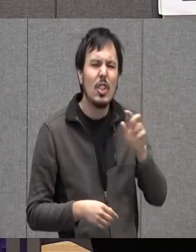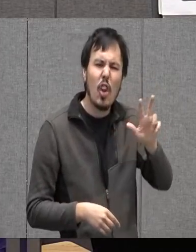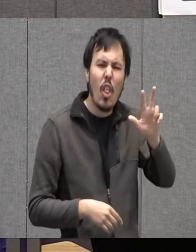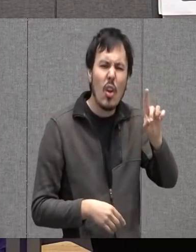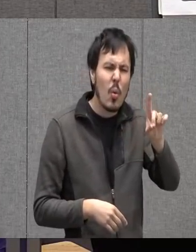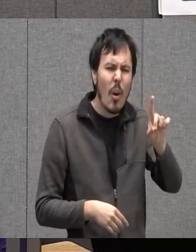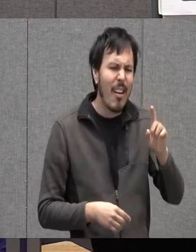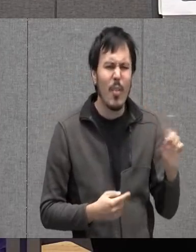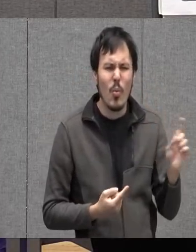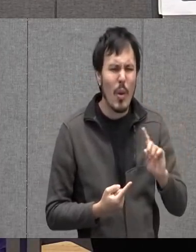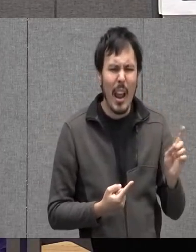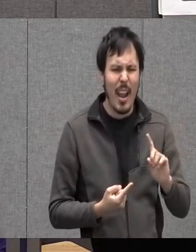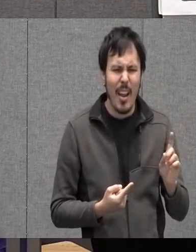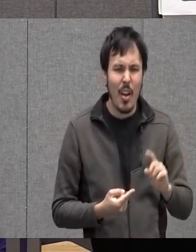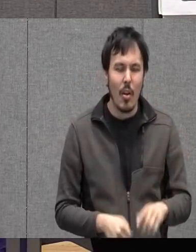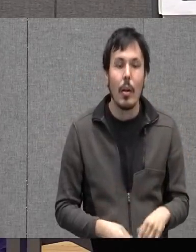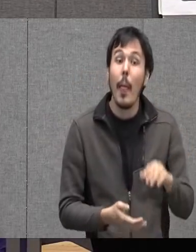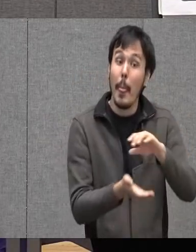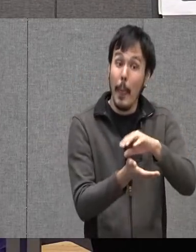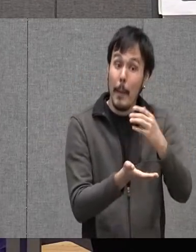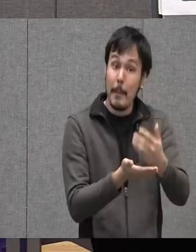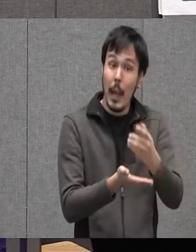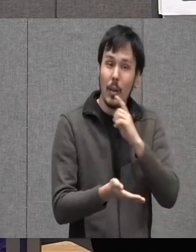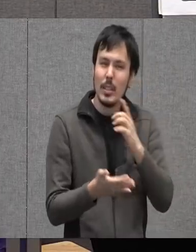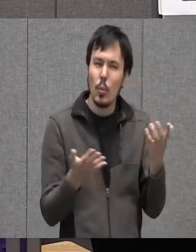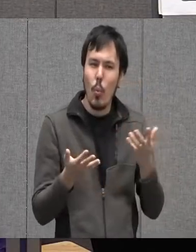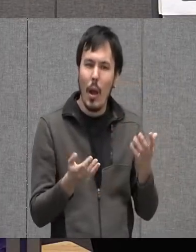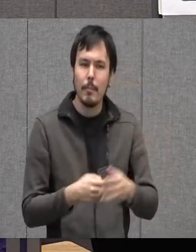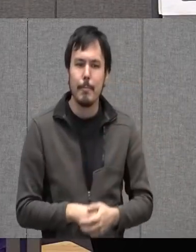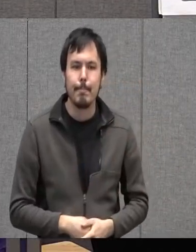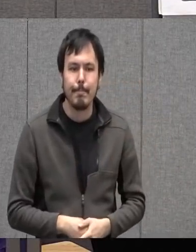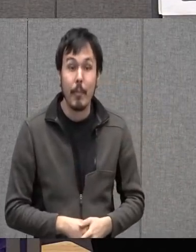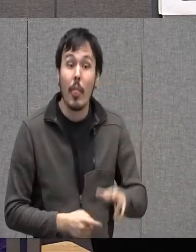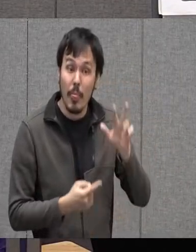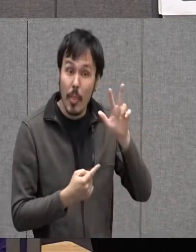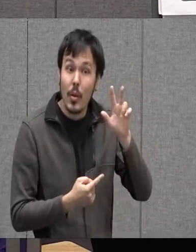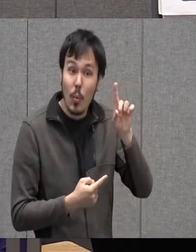So what is our quantity? 31.